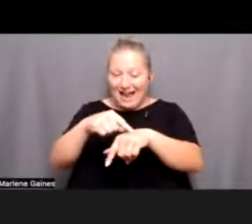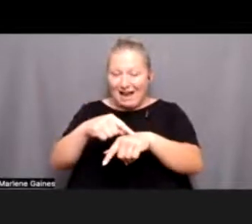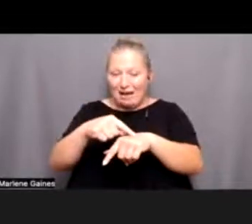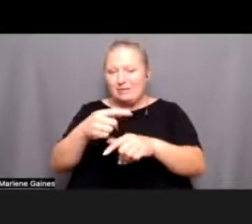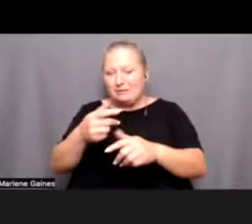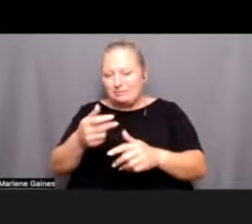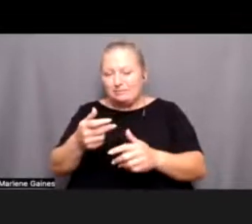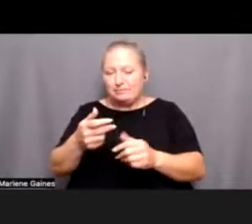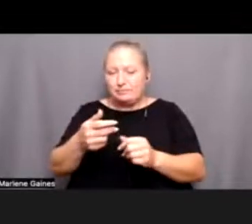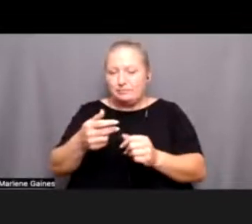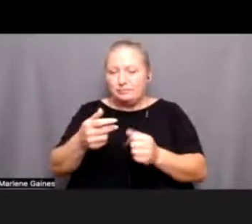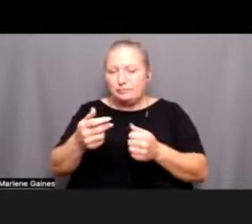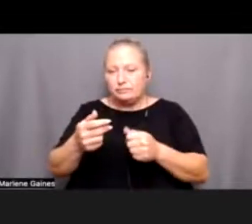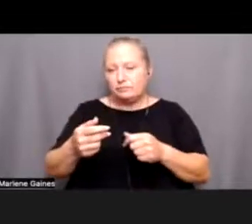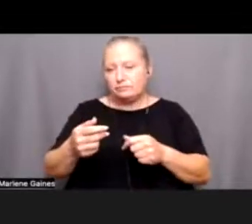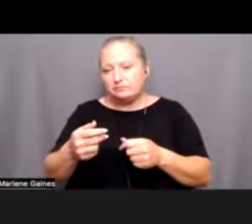that would be